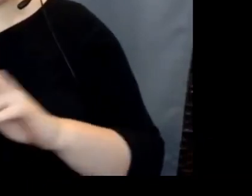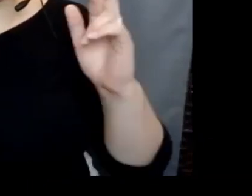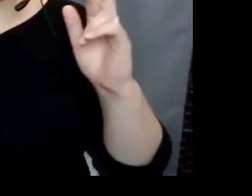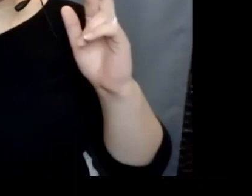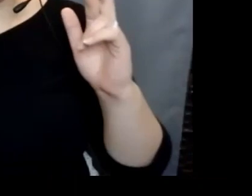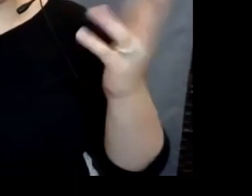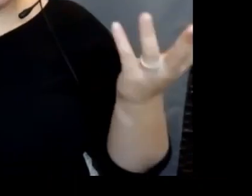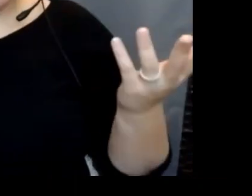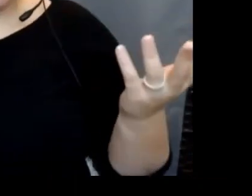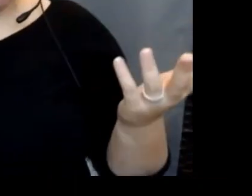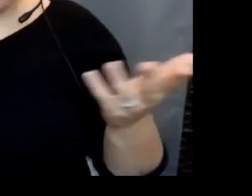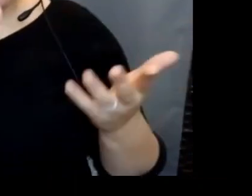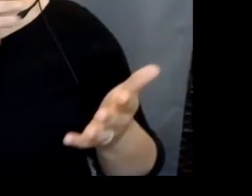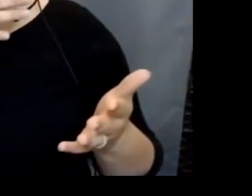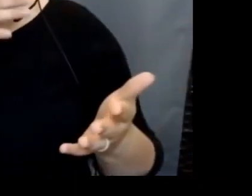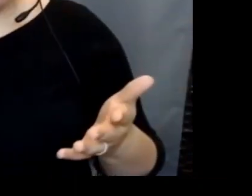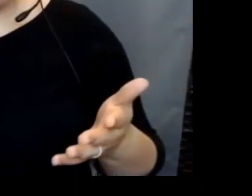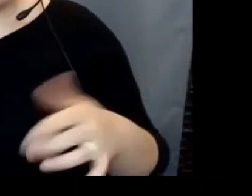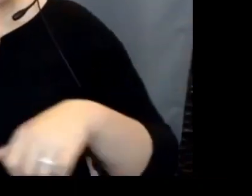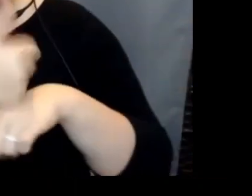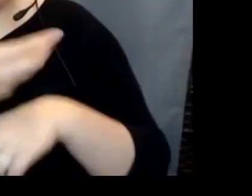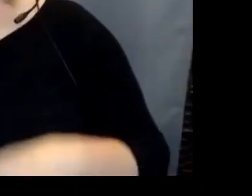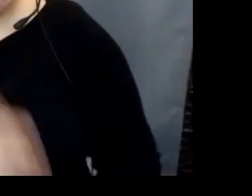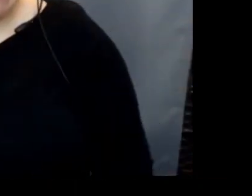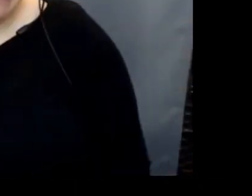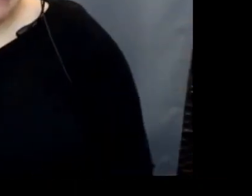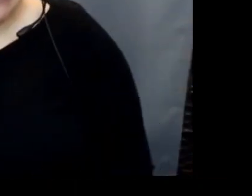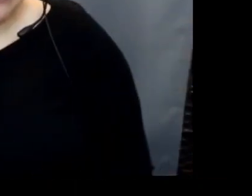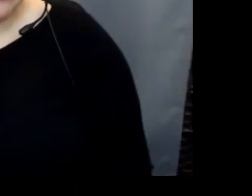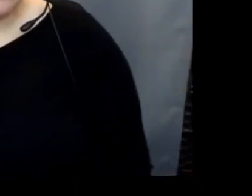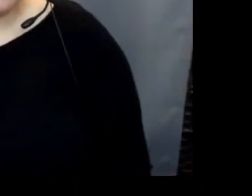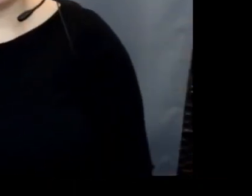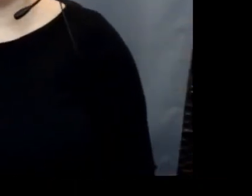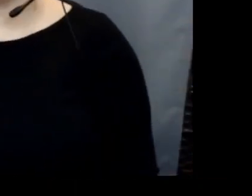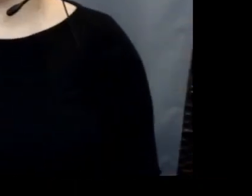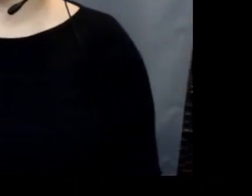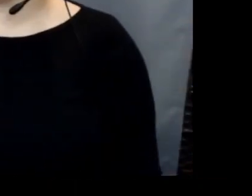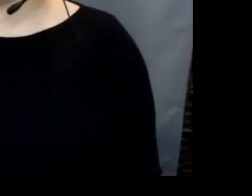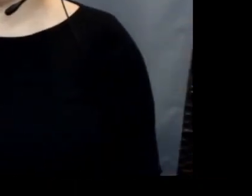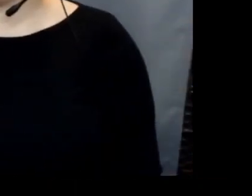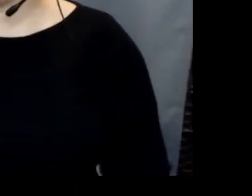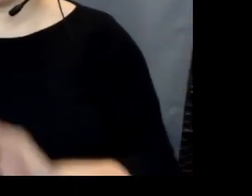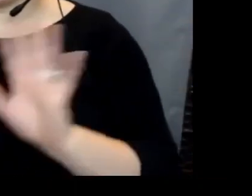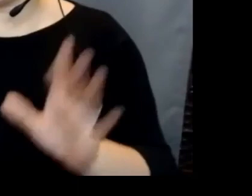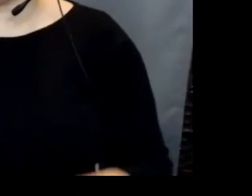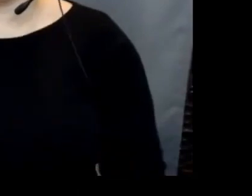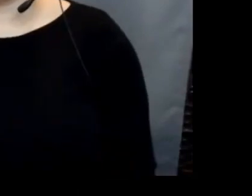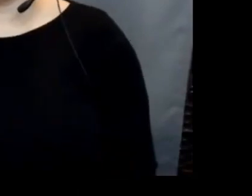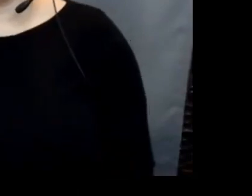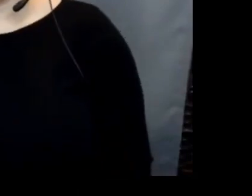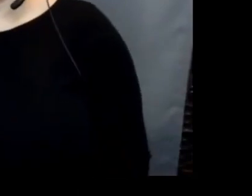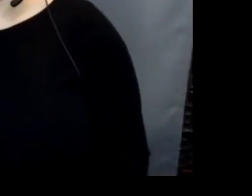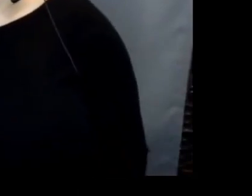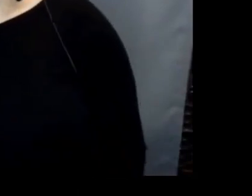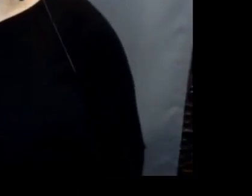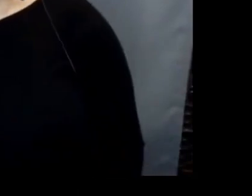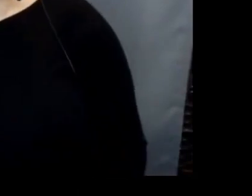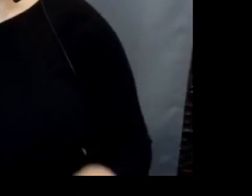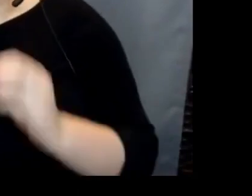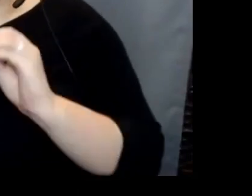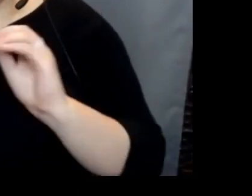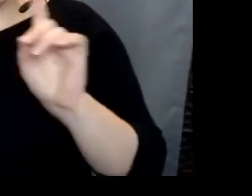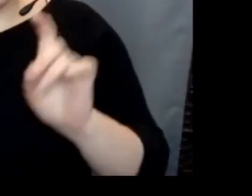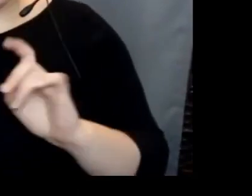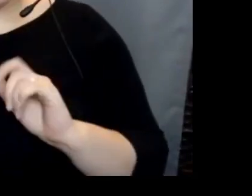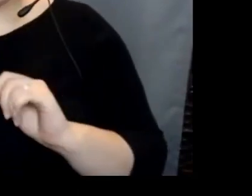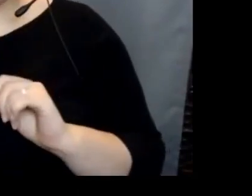So not too much longer, and we'll have it there. Thanks, Tom, for clarifying that. And then we have a couple more questions. One,